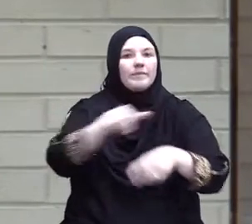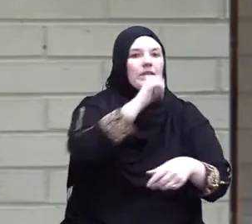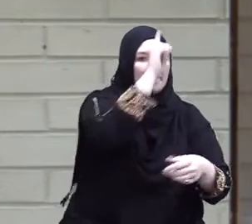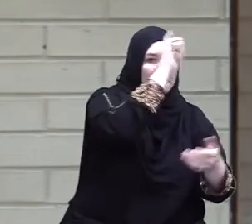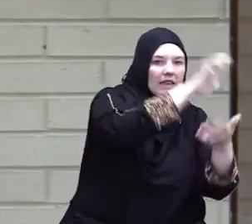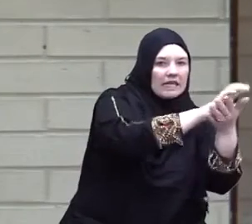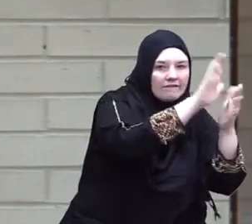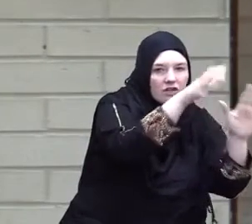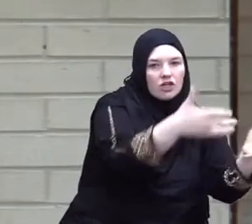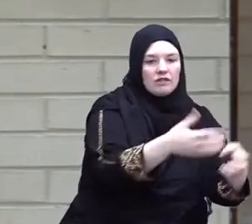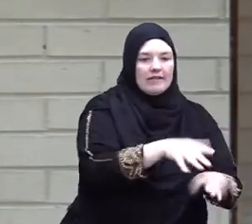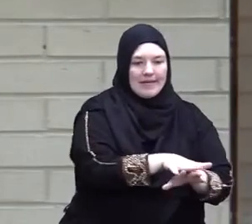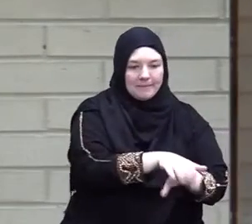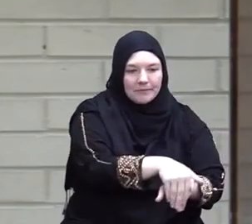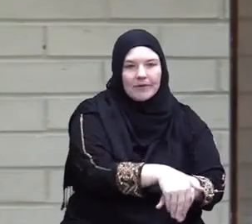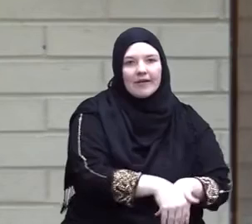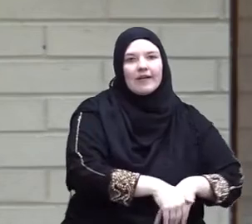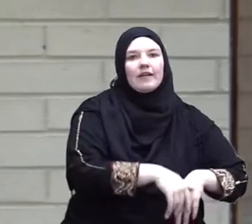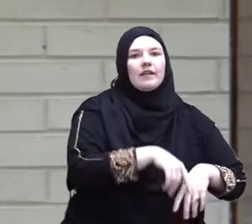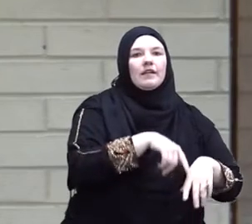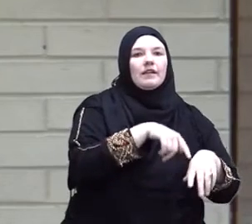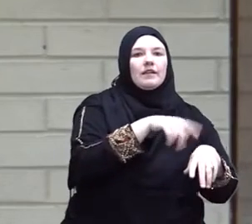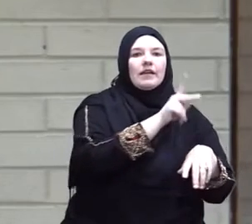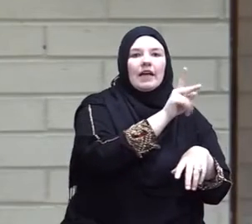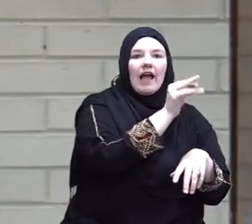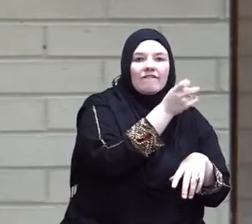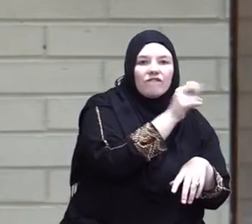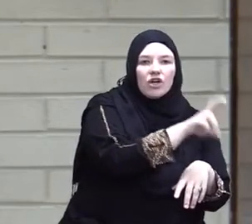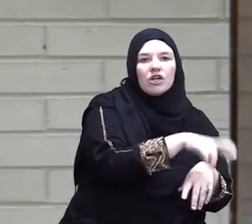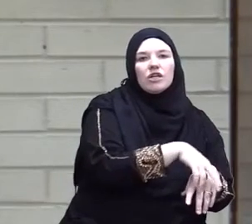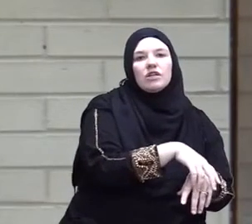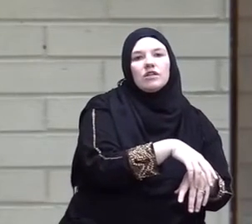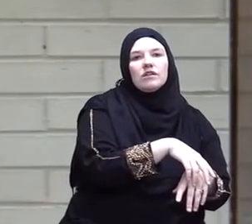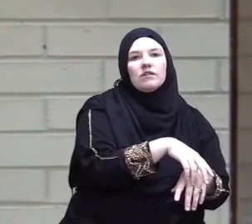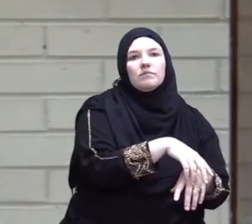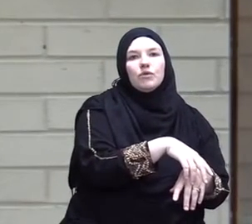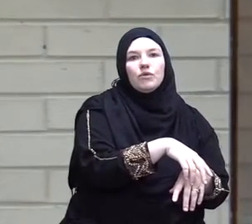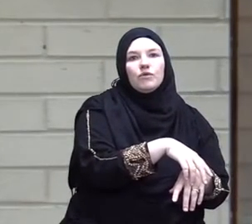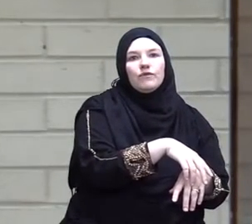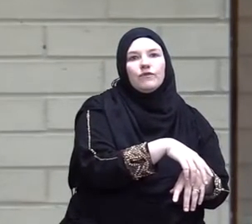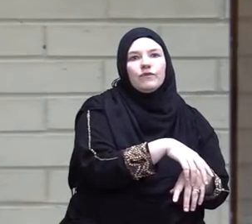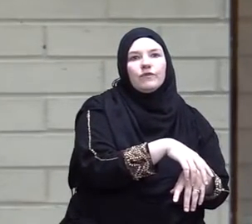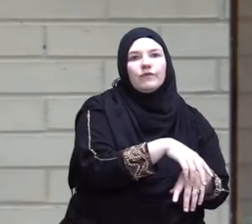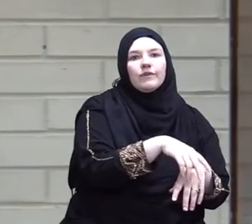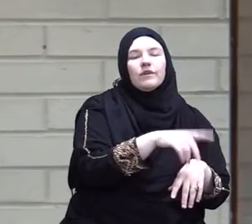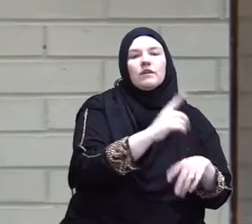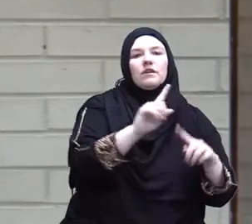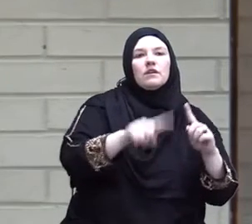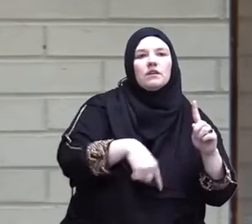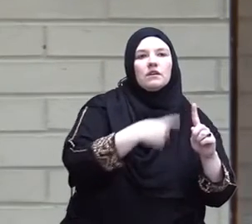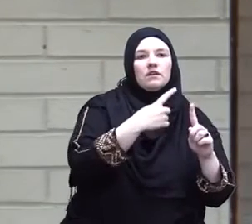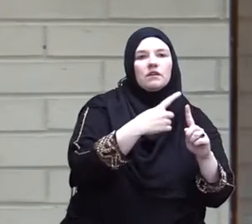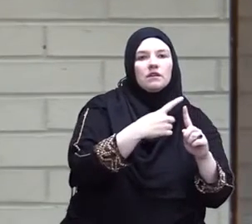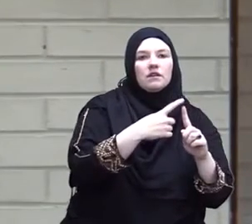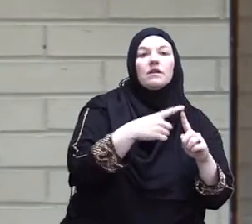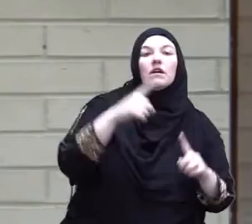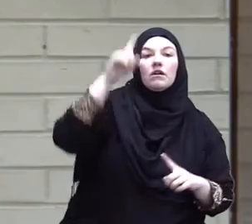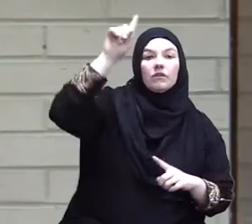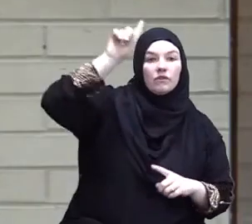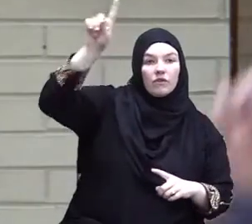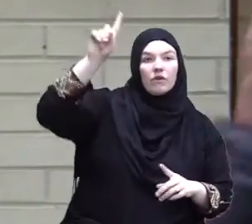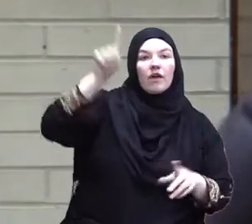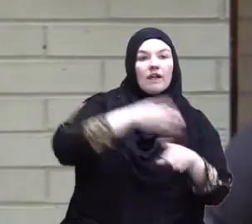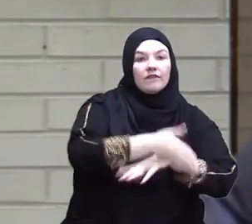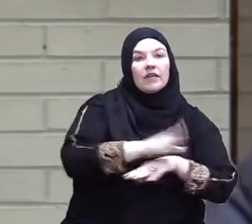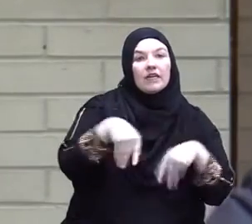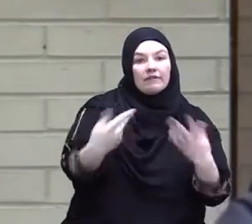disbelievers, the hypocrites, the fasiqoon, and the khasirun. Here, Allah subhanahu wa ta'ala, after